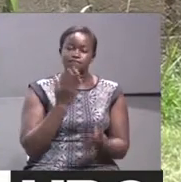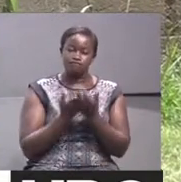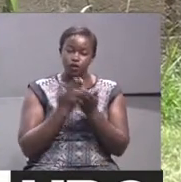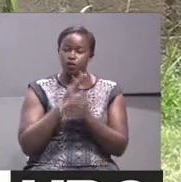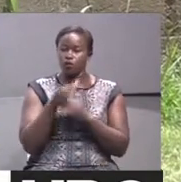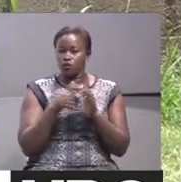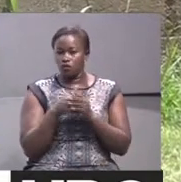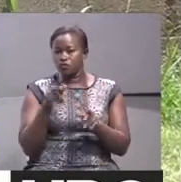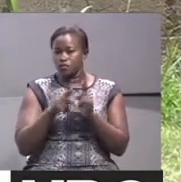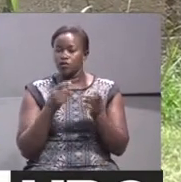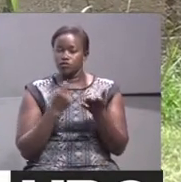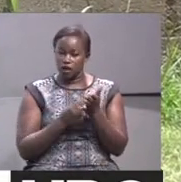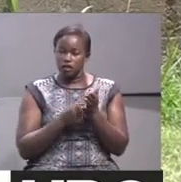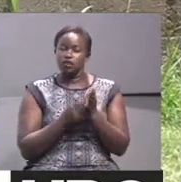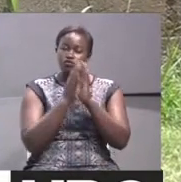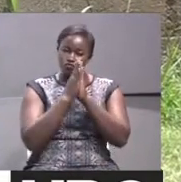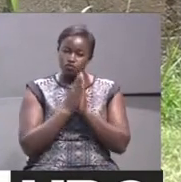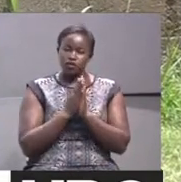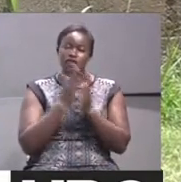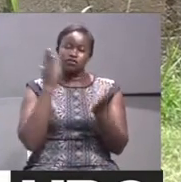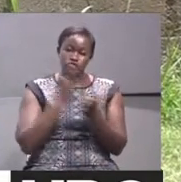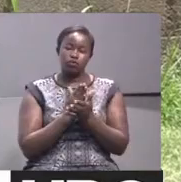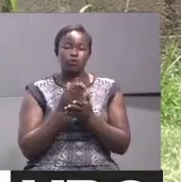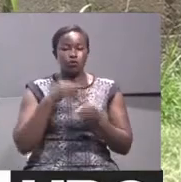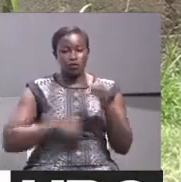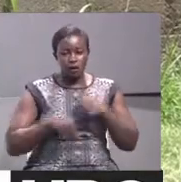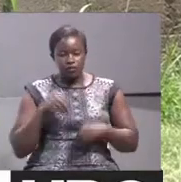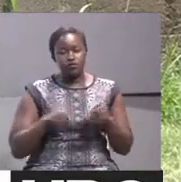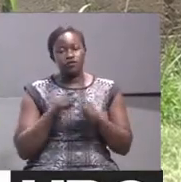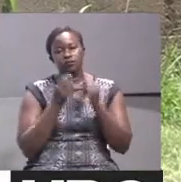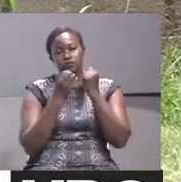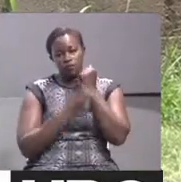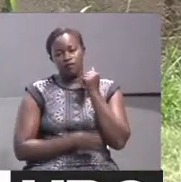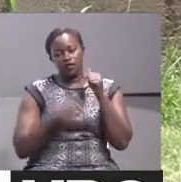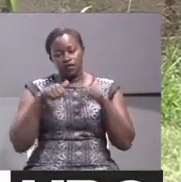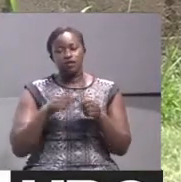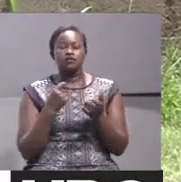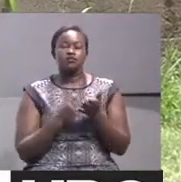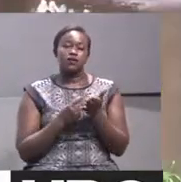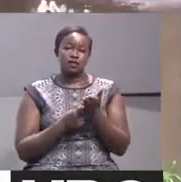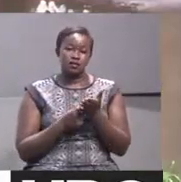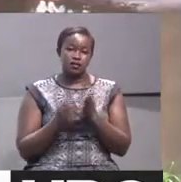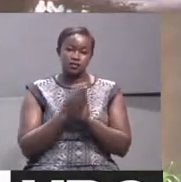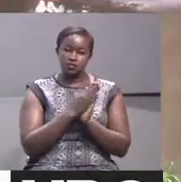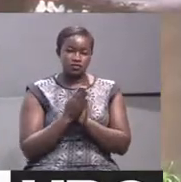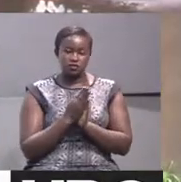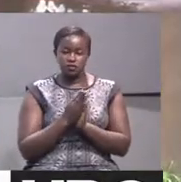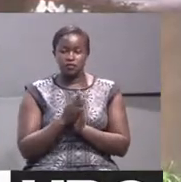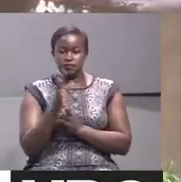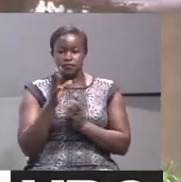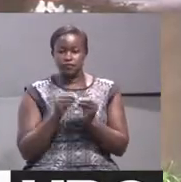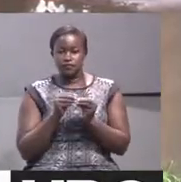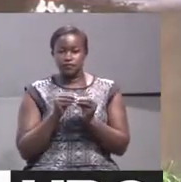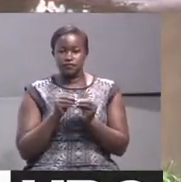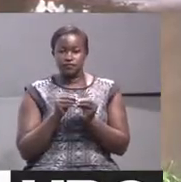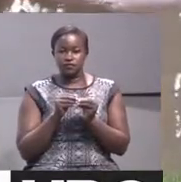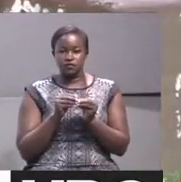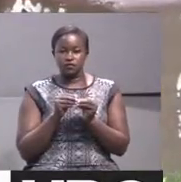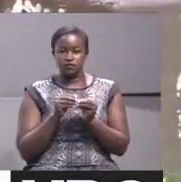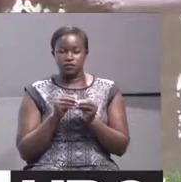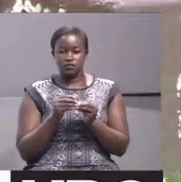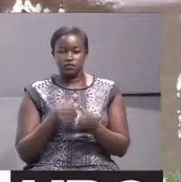Ugandans to pray for an end corruption and poverty in Uganda. I'm Navka Farida and Mike Bakablindi